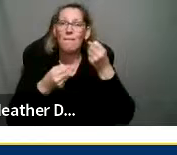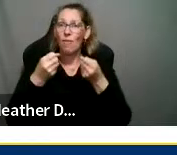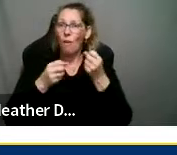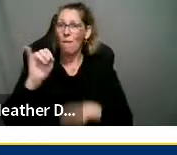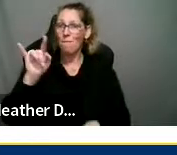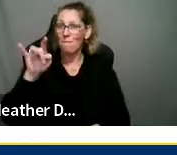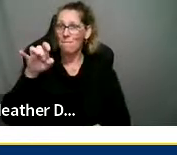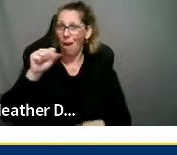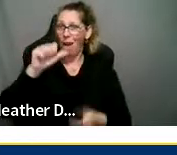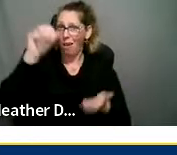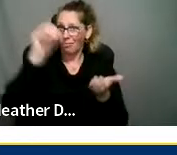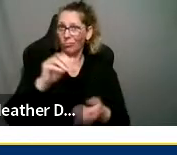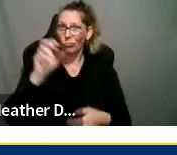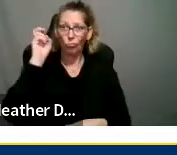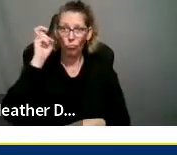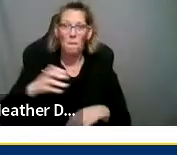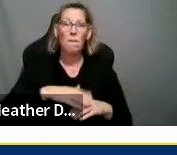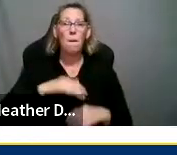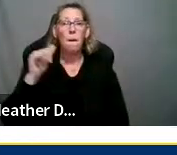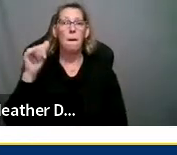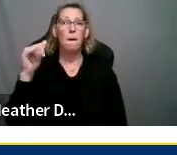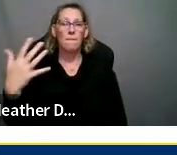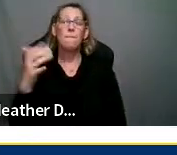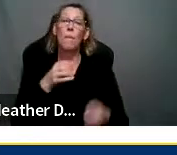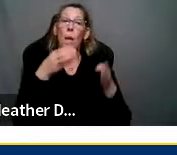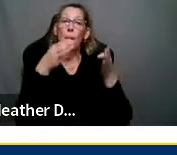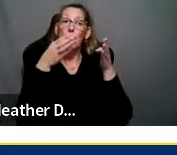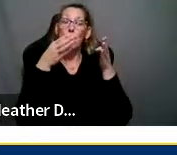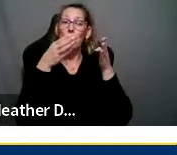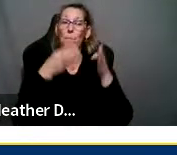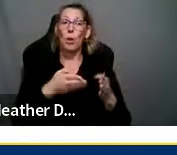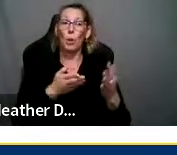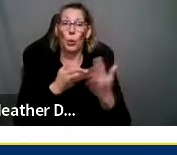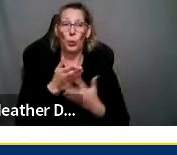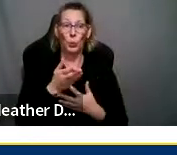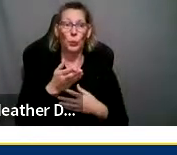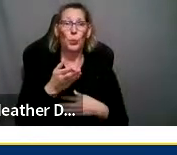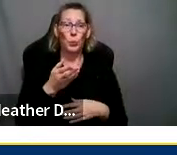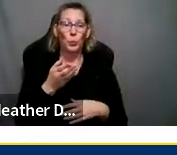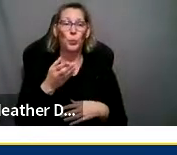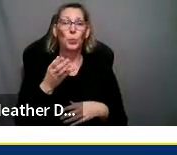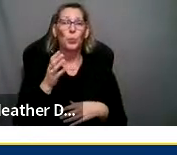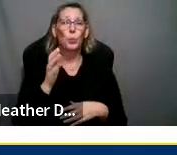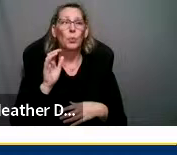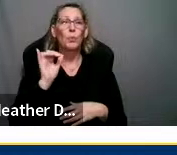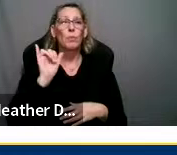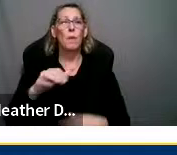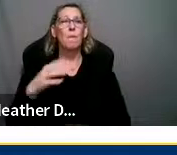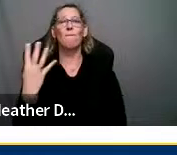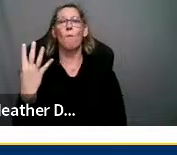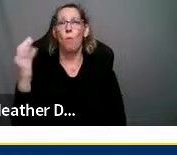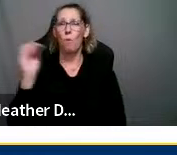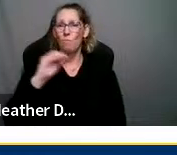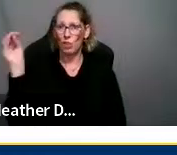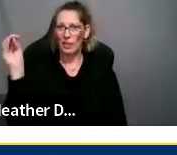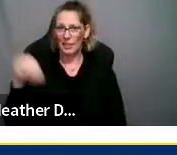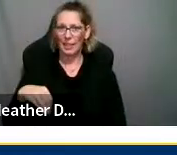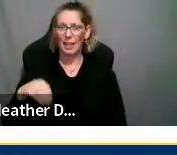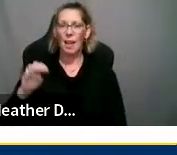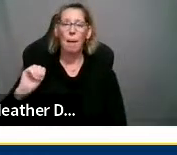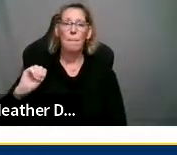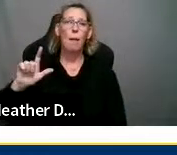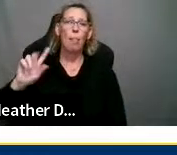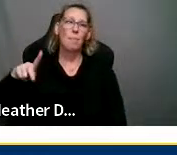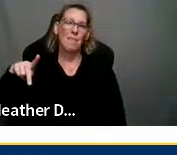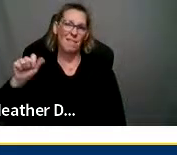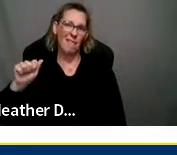traveled on I-5. The person throughput with the modified LPA will increase by about 4% with the MLPA,